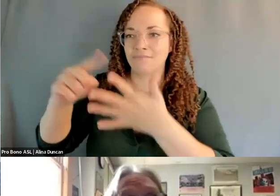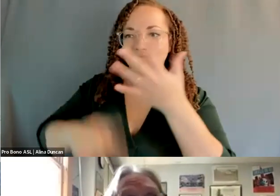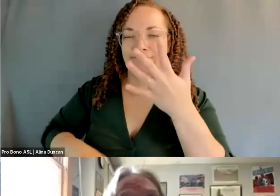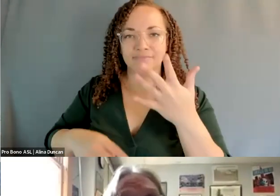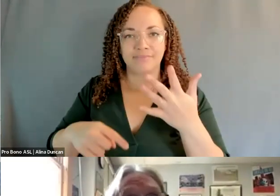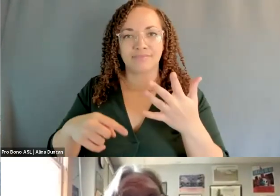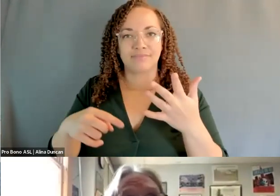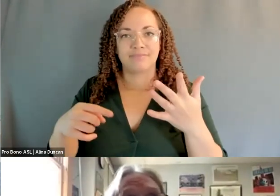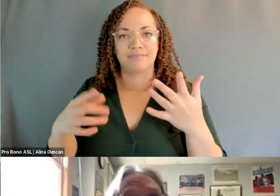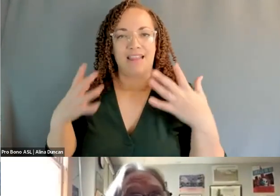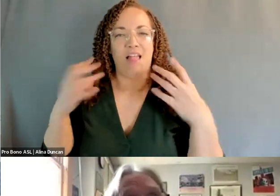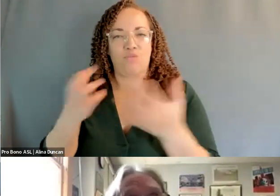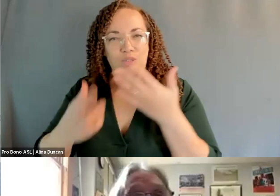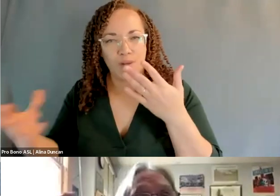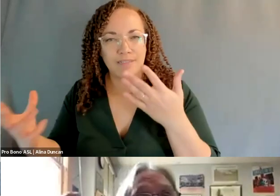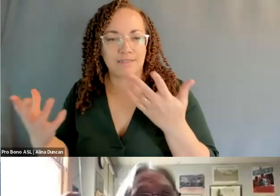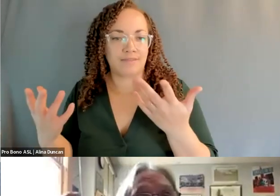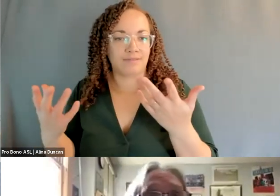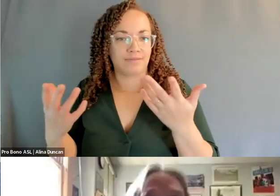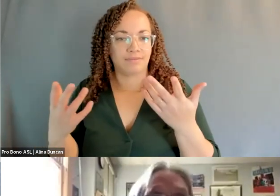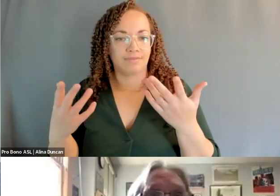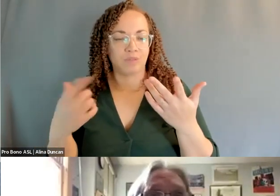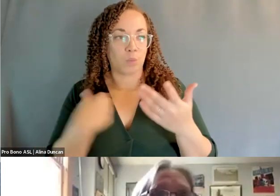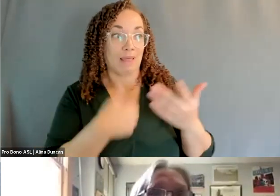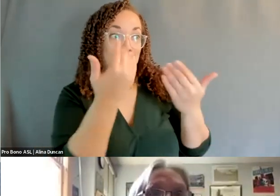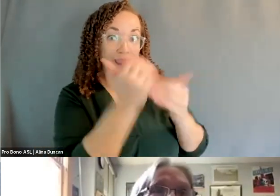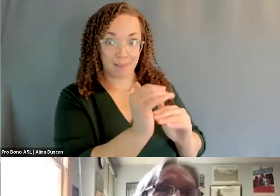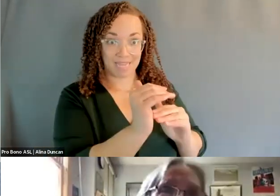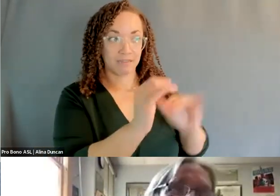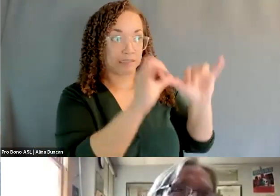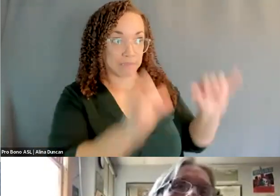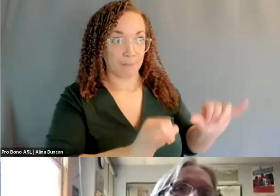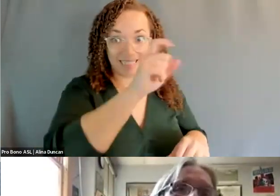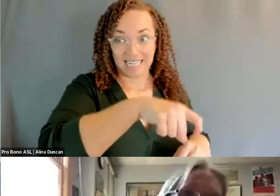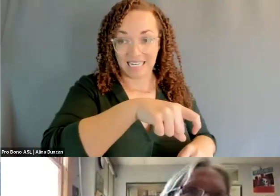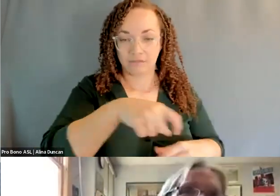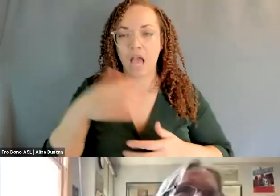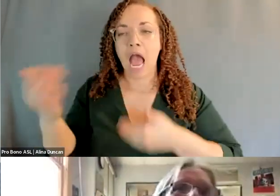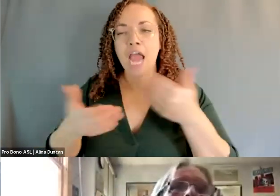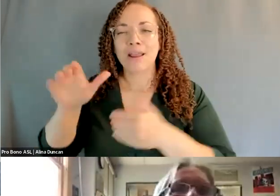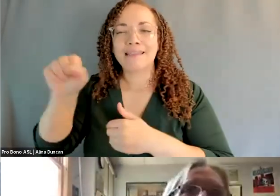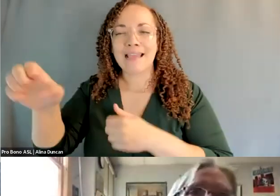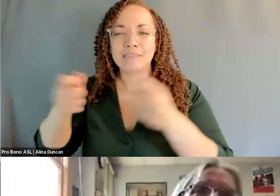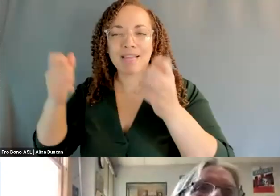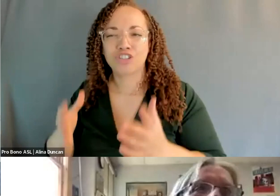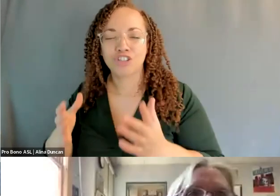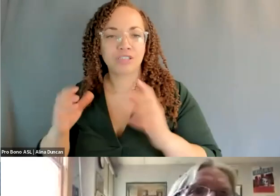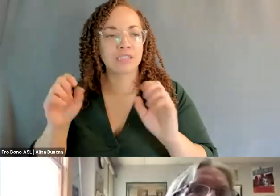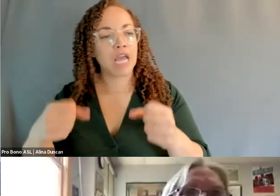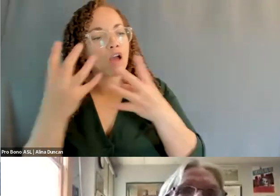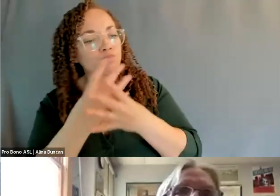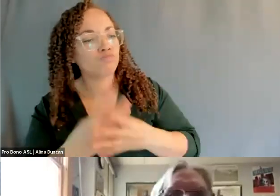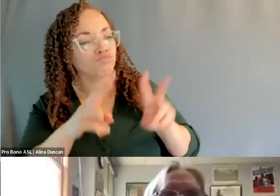to decimate the support systems that people needed, and we hired case managers to screen them and do intake on them and